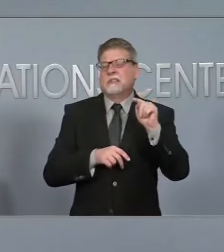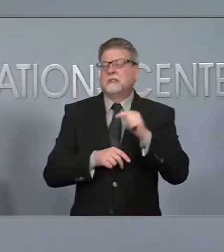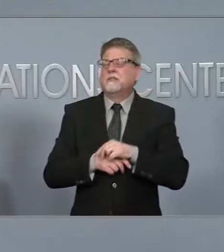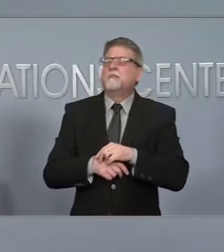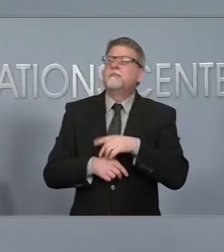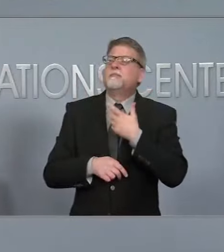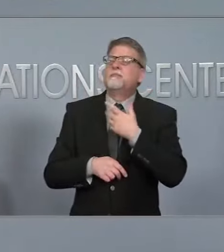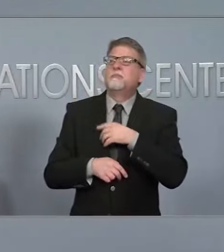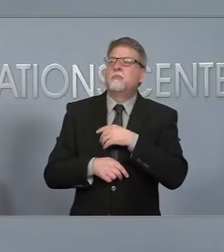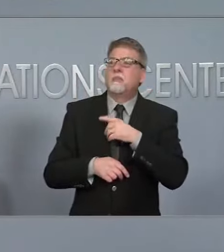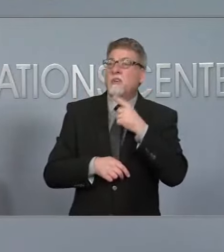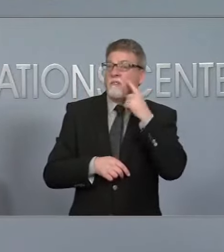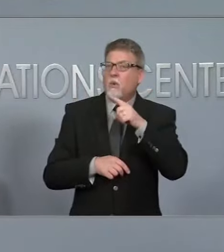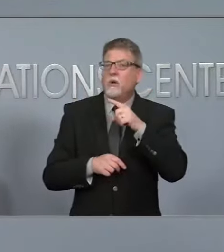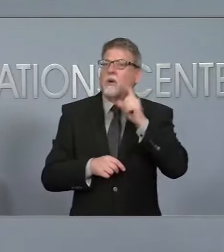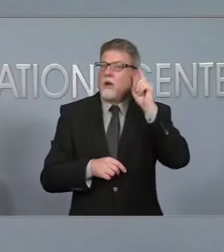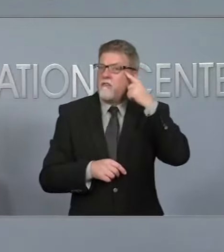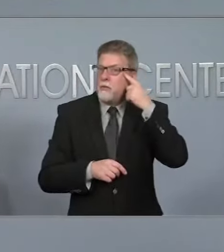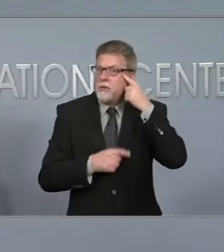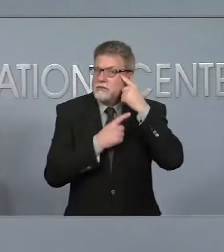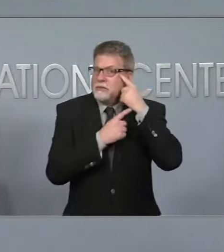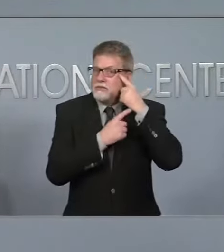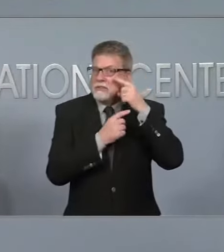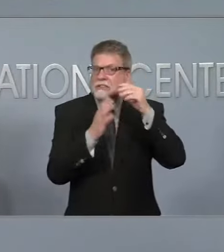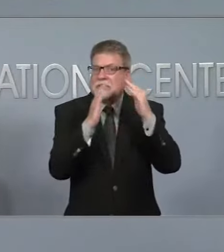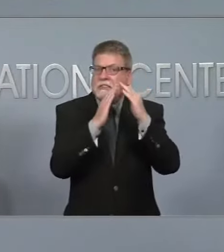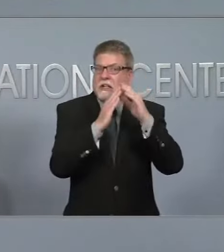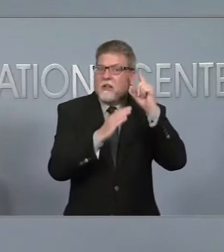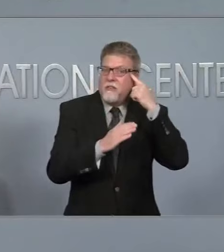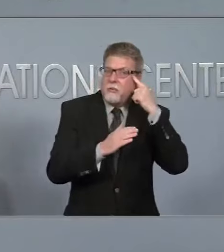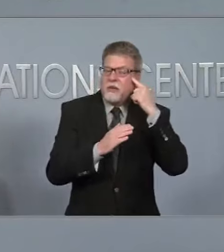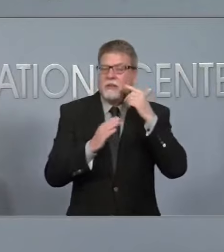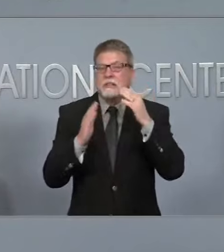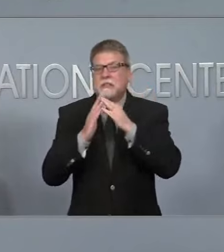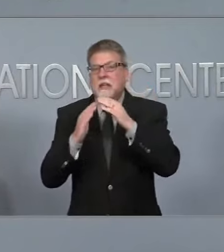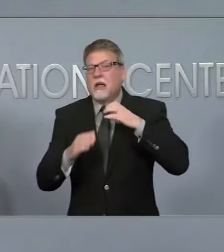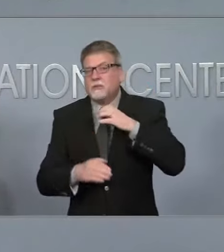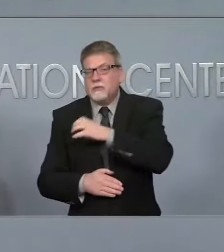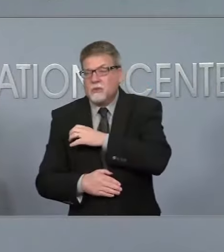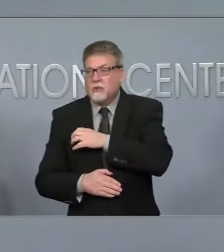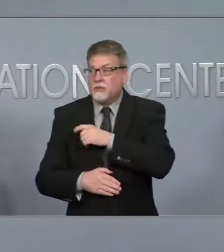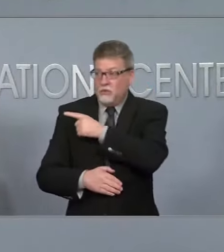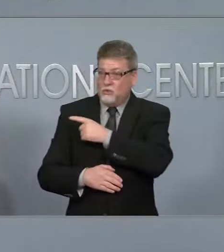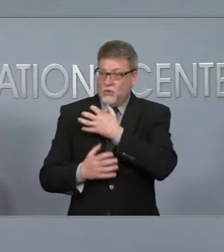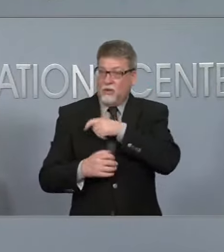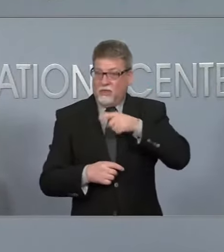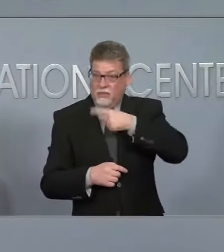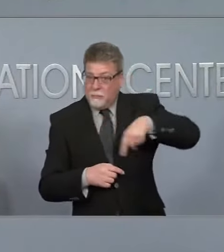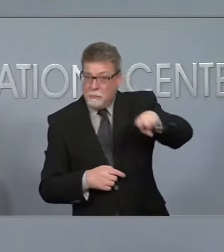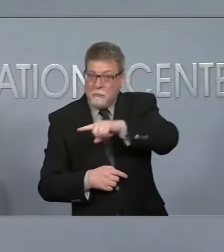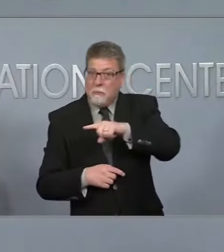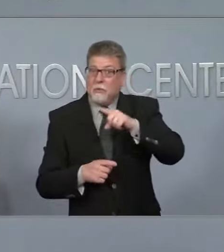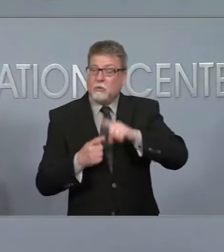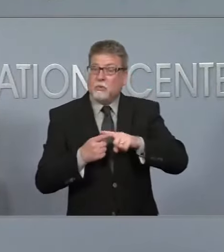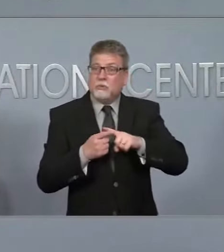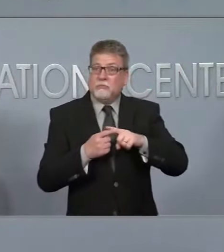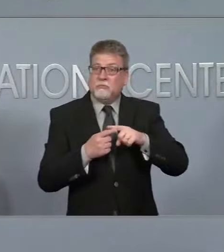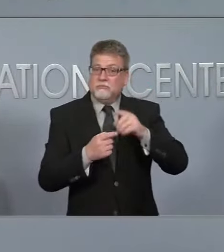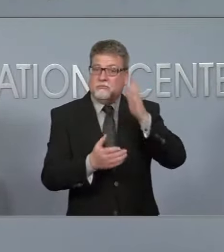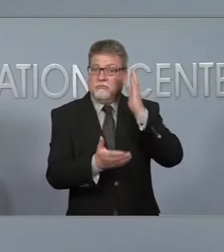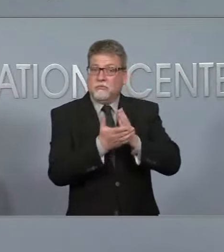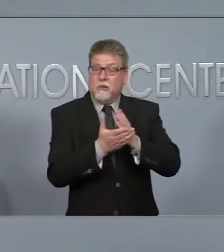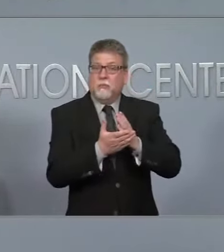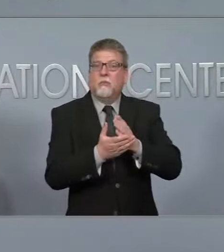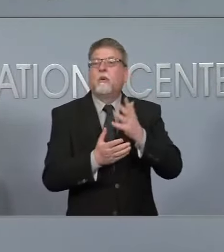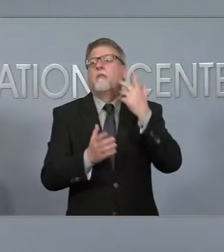What about for the city councils, the county commissioners? Do you want them to roll back their mask mandates right now? Should